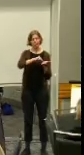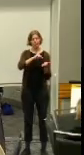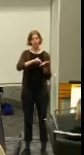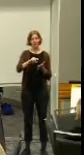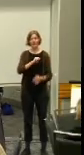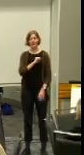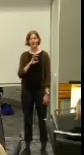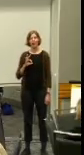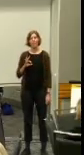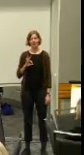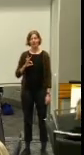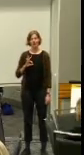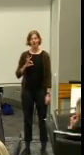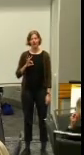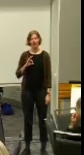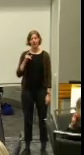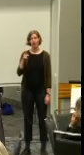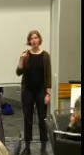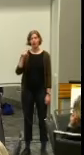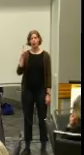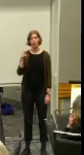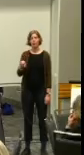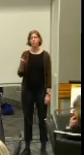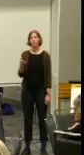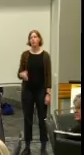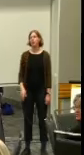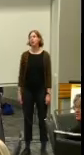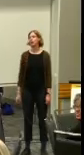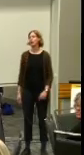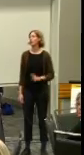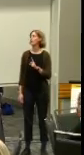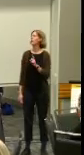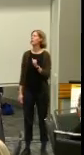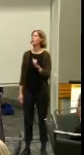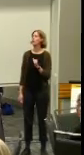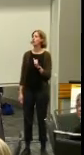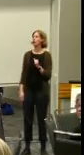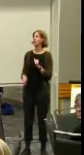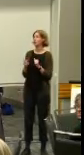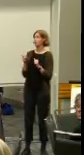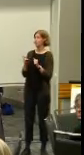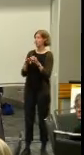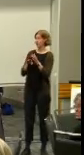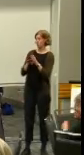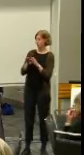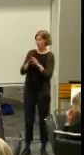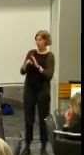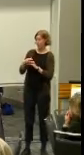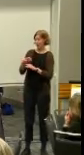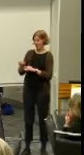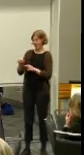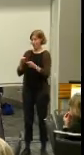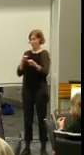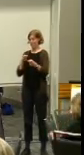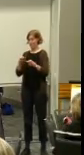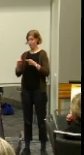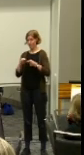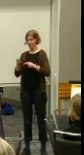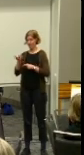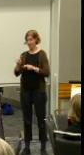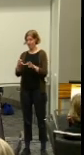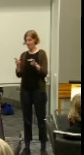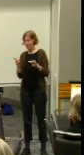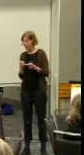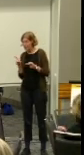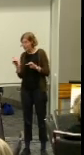funding. Yeah. Are you, excuse me, are you developing it and managing it, or are you just developing it and then you'll have